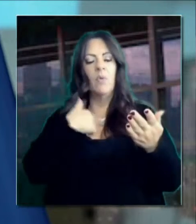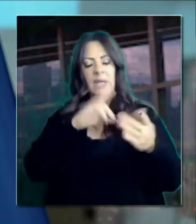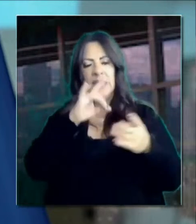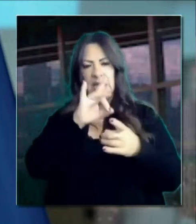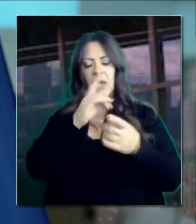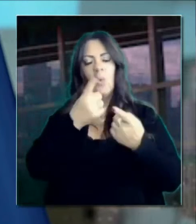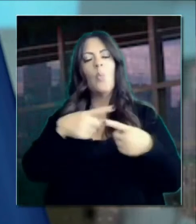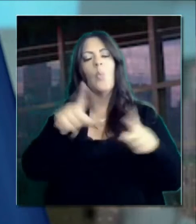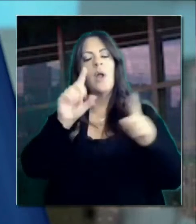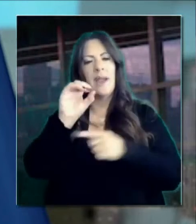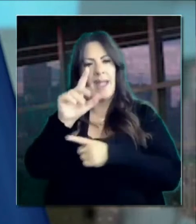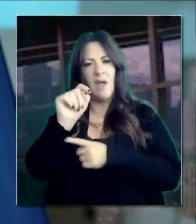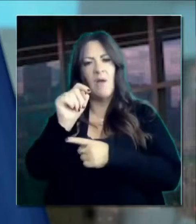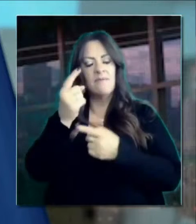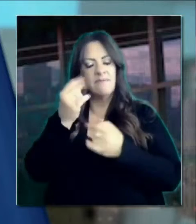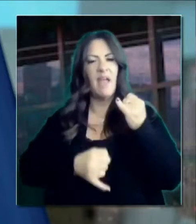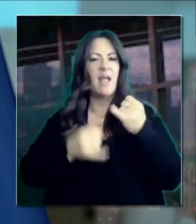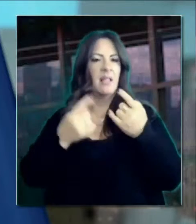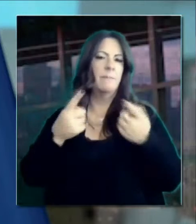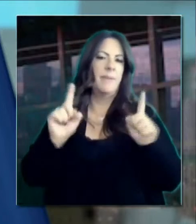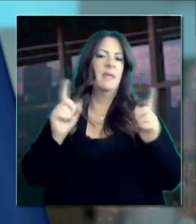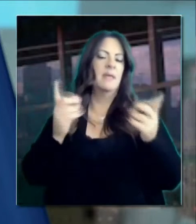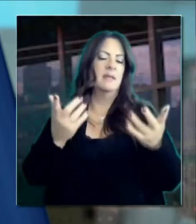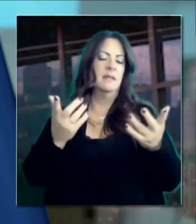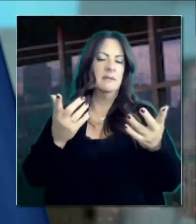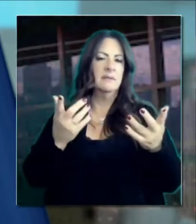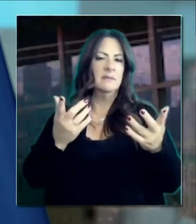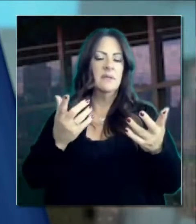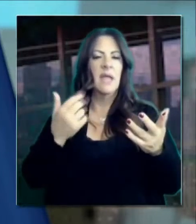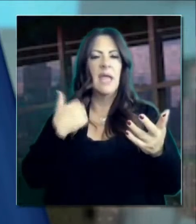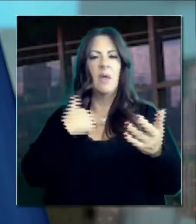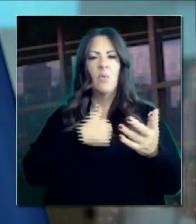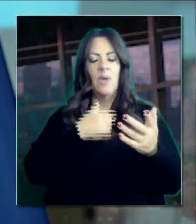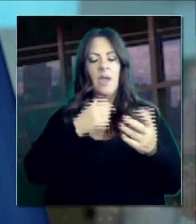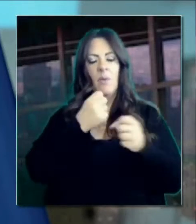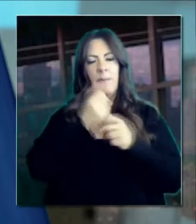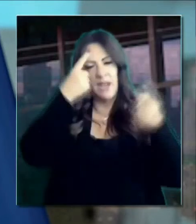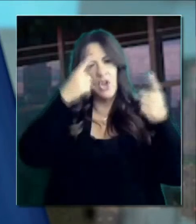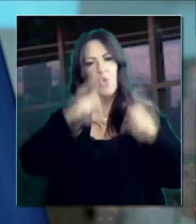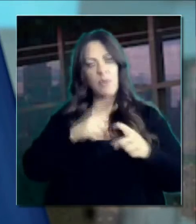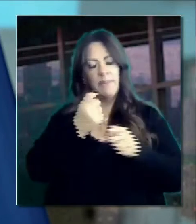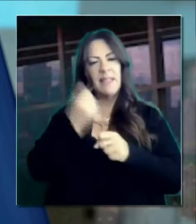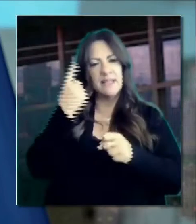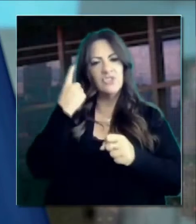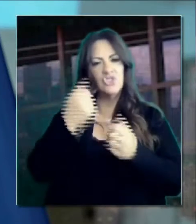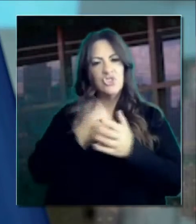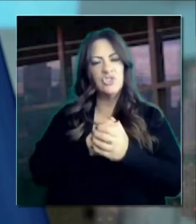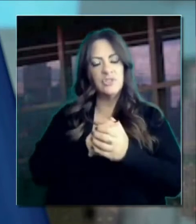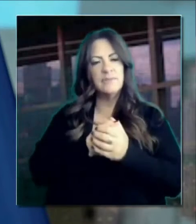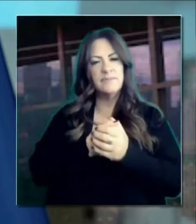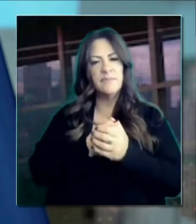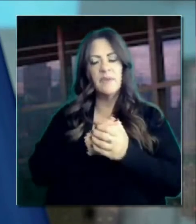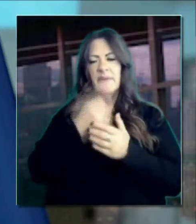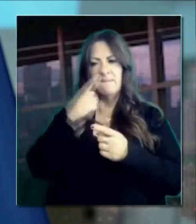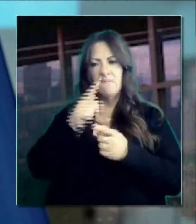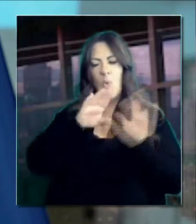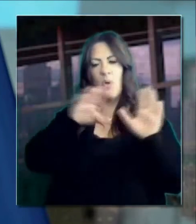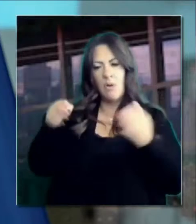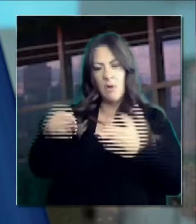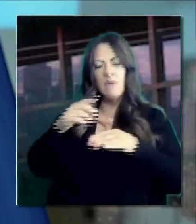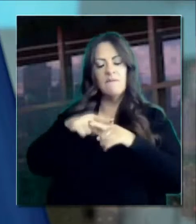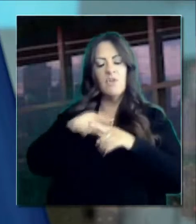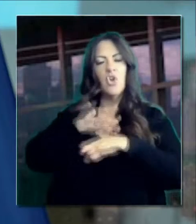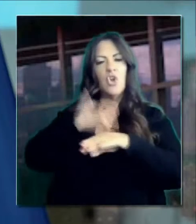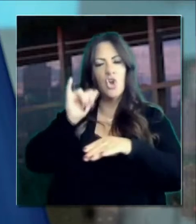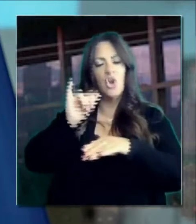figuratively, and we were able to land where we landed last year, and that inured to the benefit of early childhood education, inured